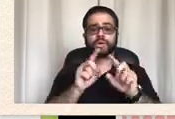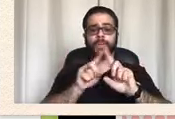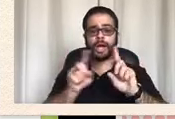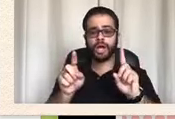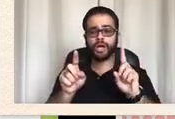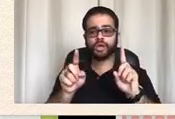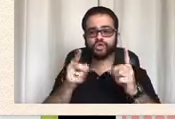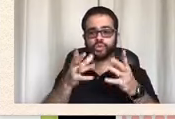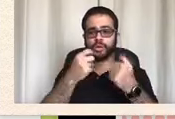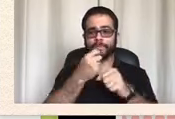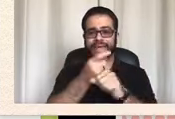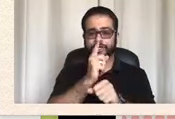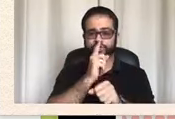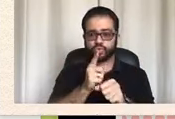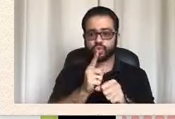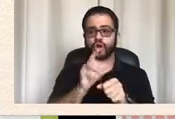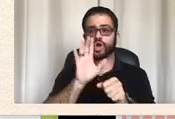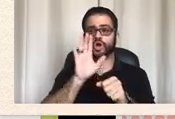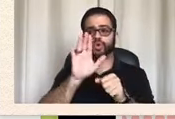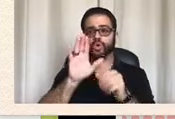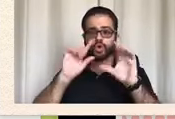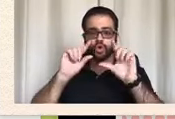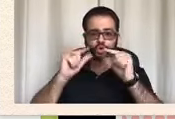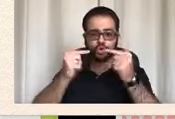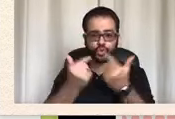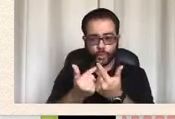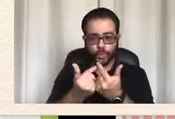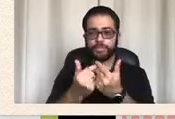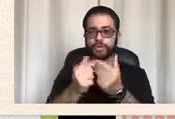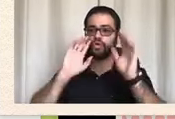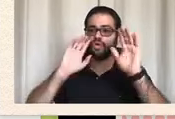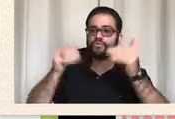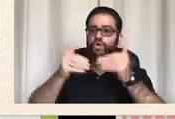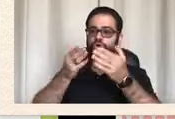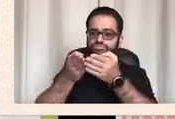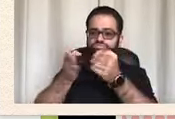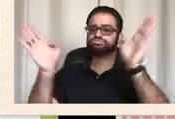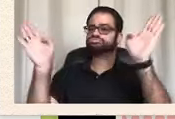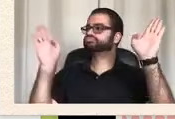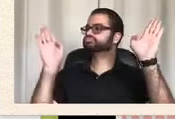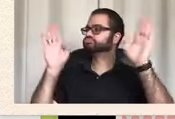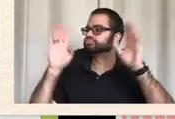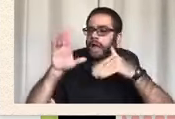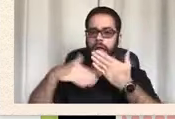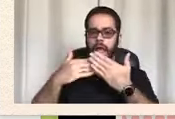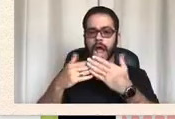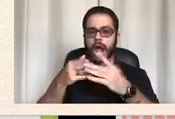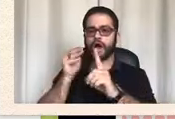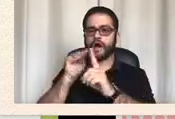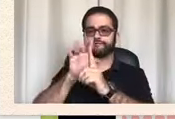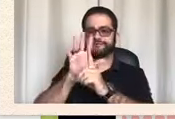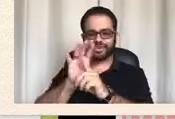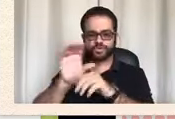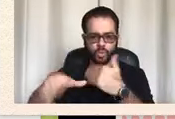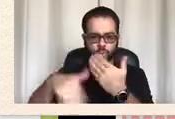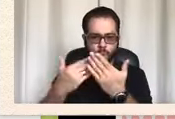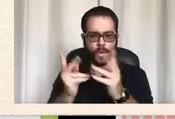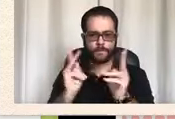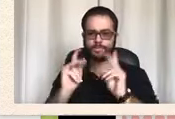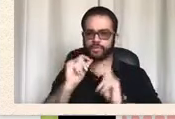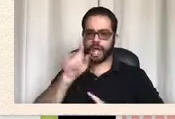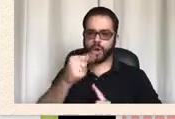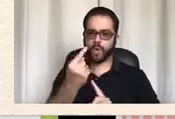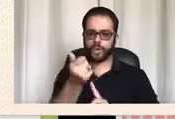make sure that you're looking at how things affect everyone and not just yourself.